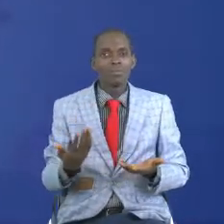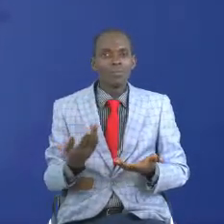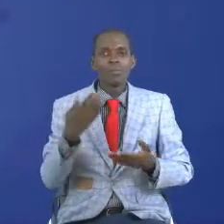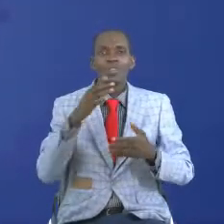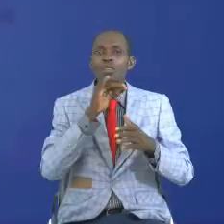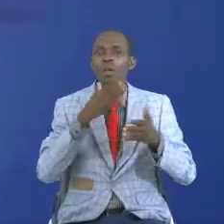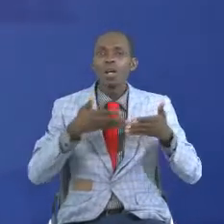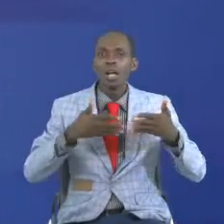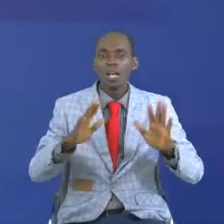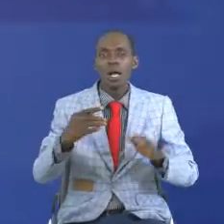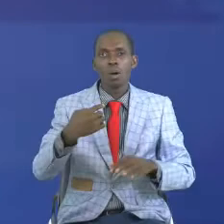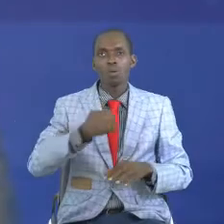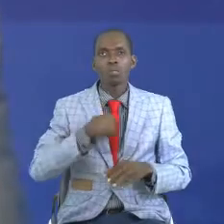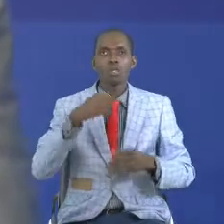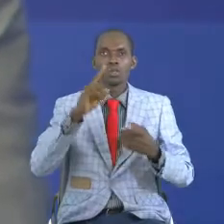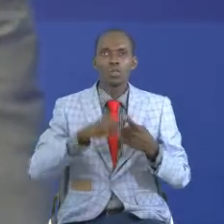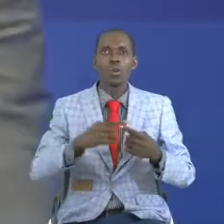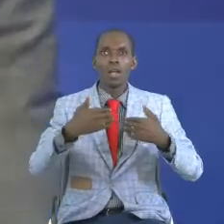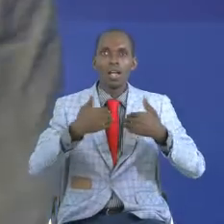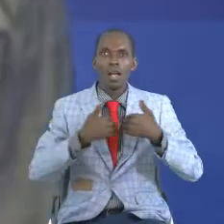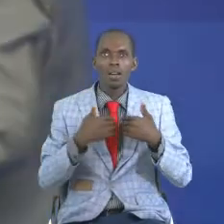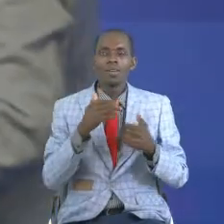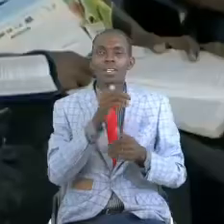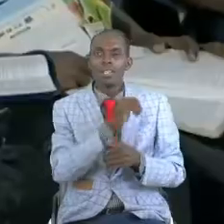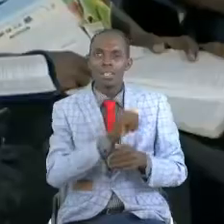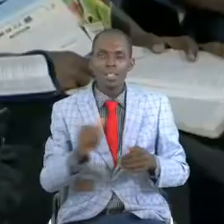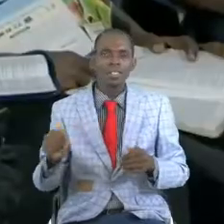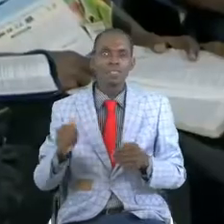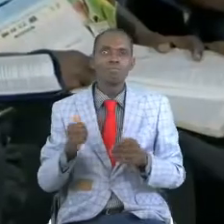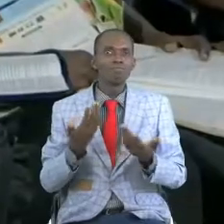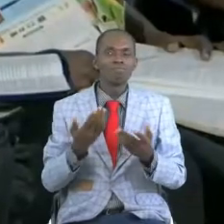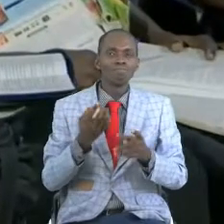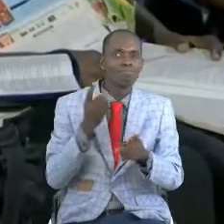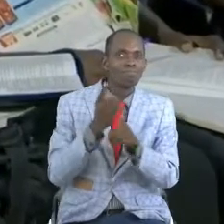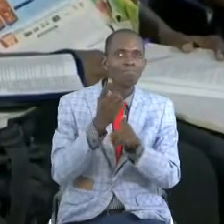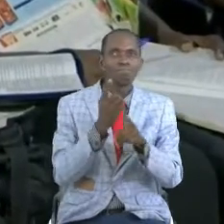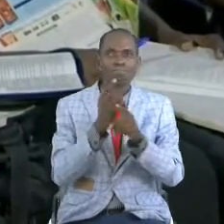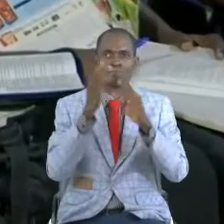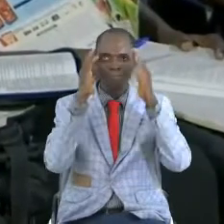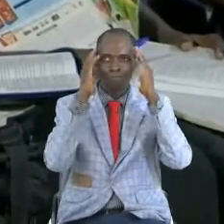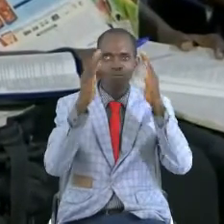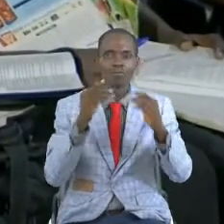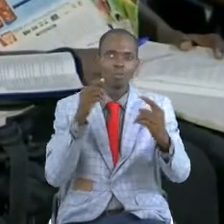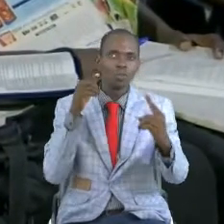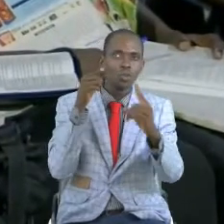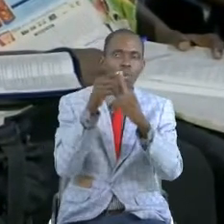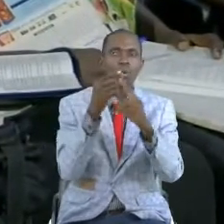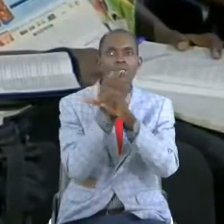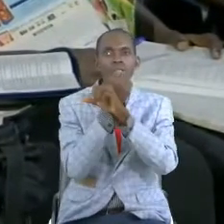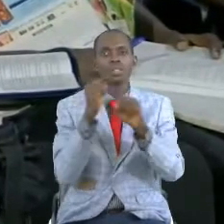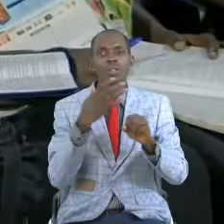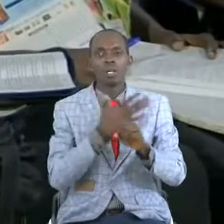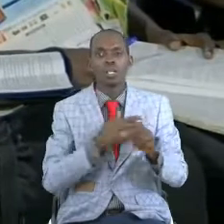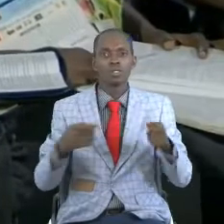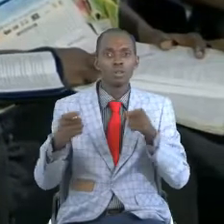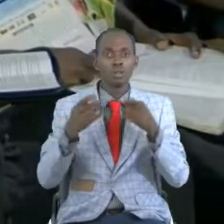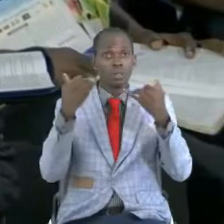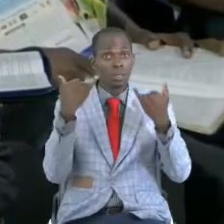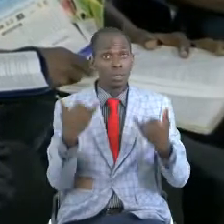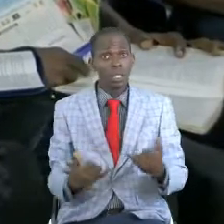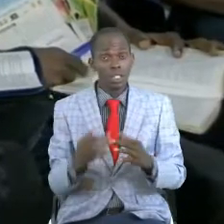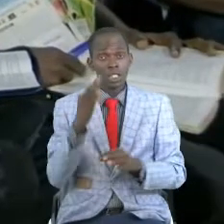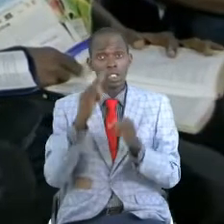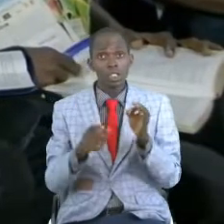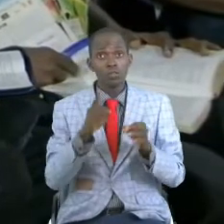to have a straight course towards salvation and dominion. But now, if you will come